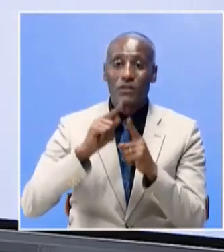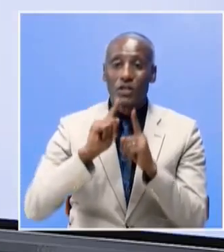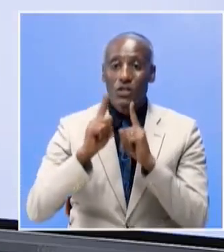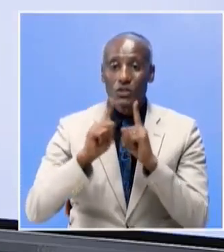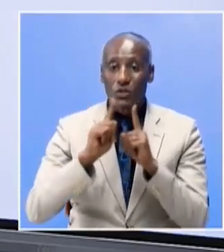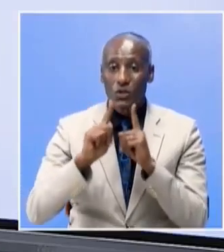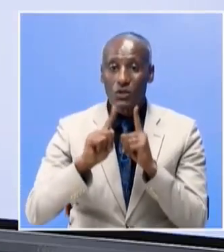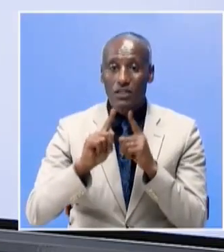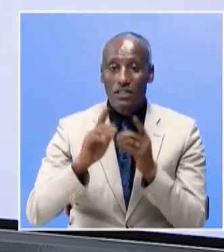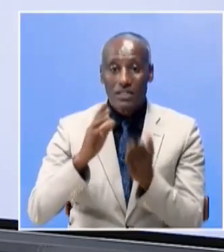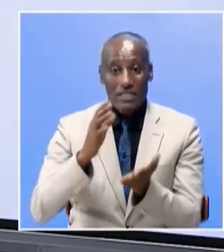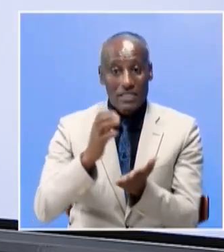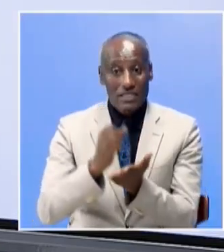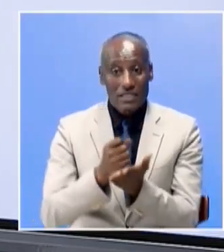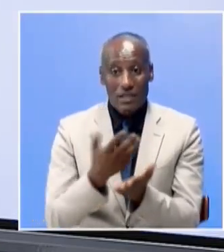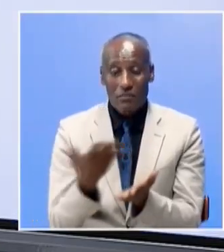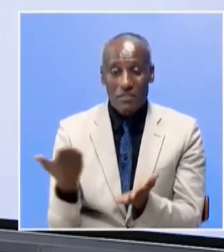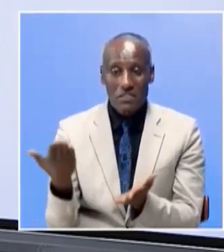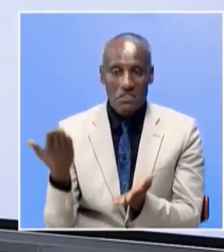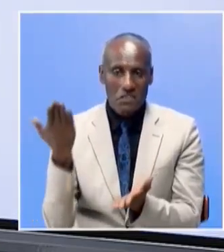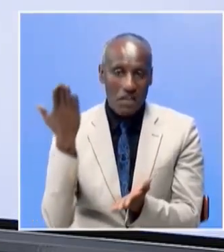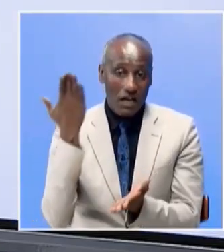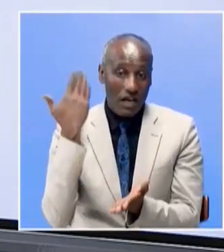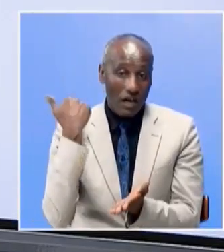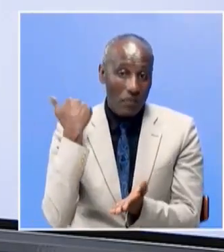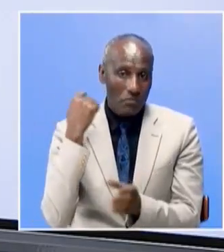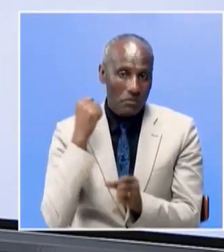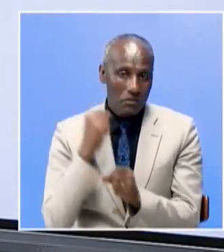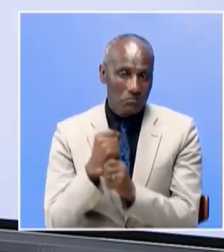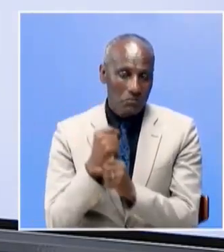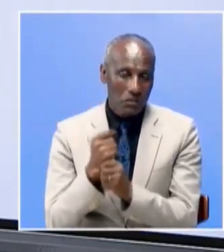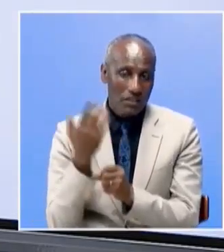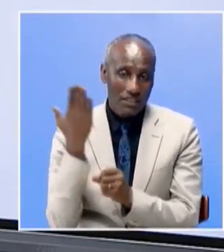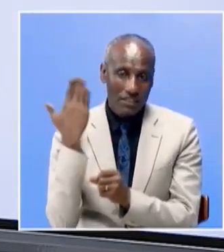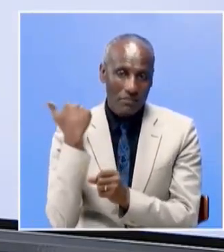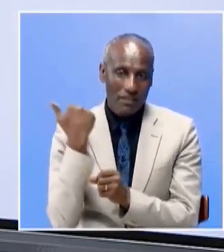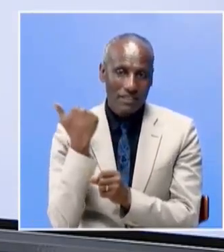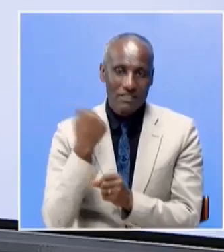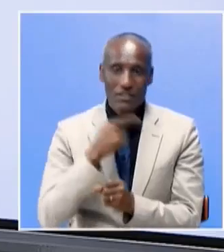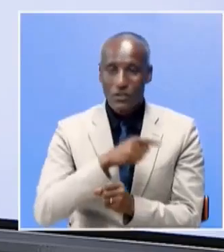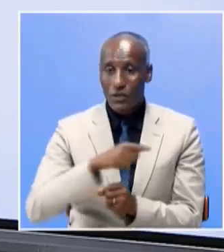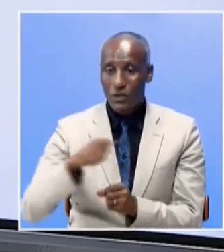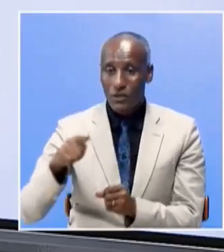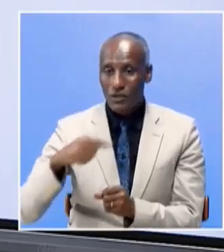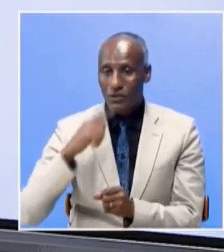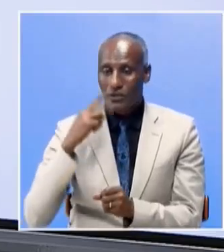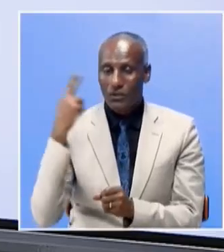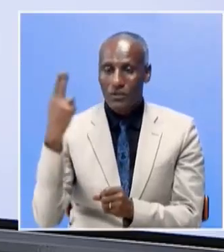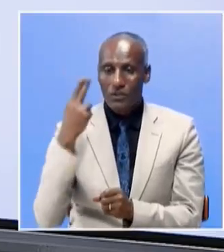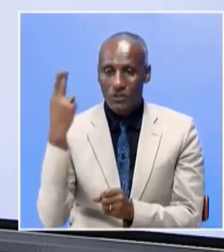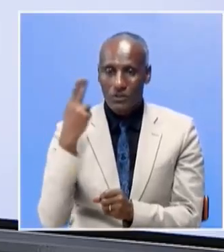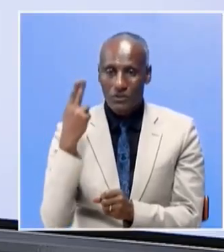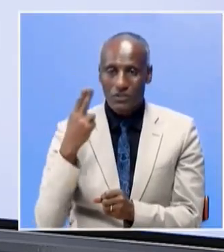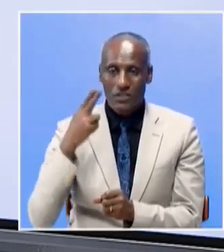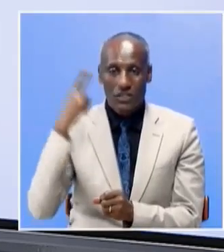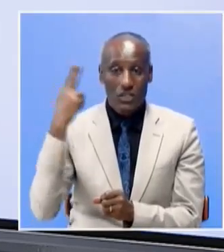something happened in the past. Is it clear? And also, you are going to use used